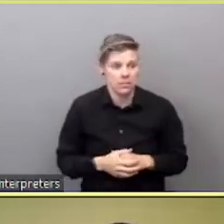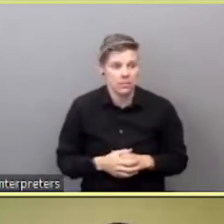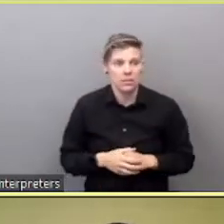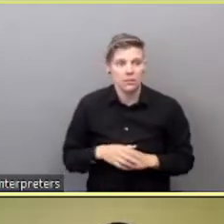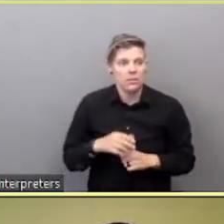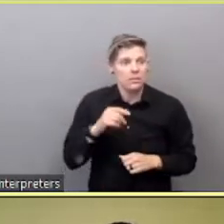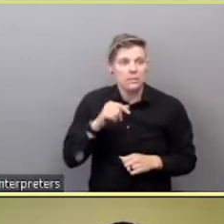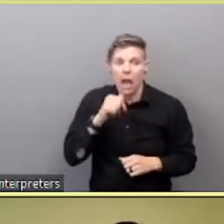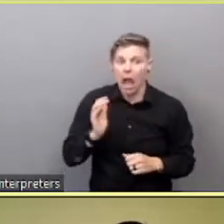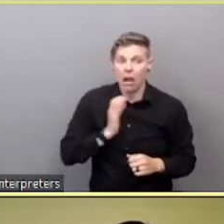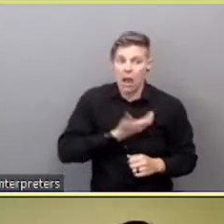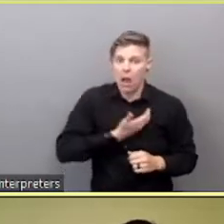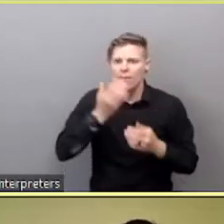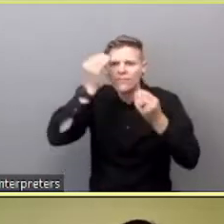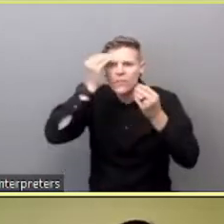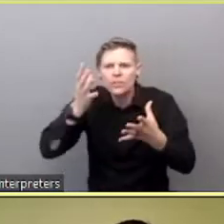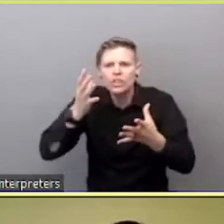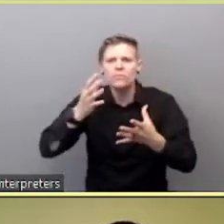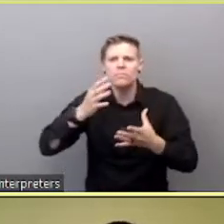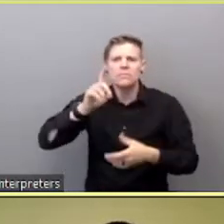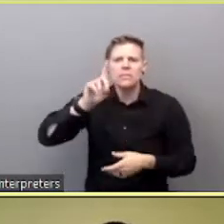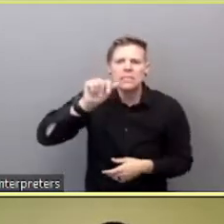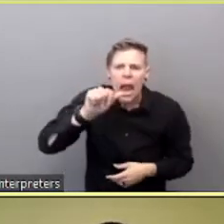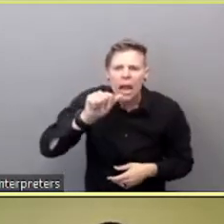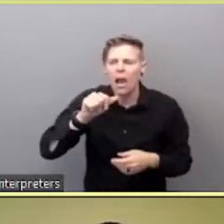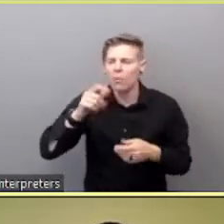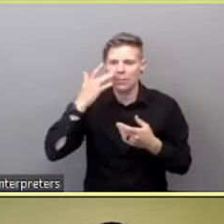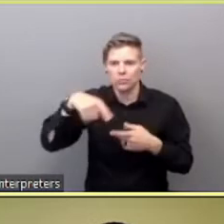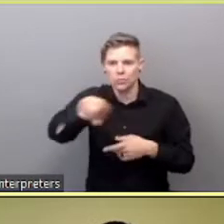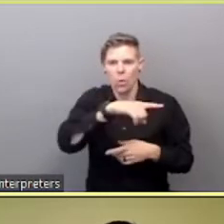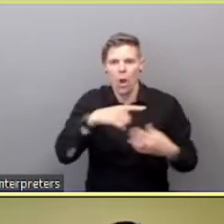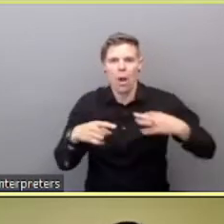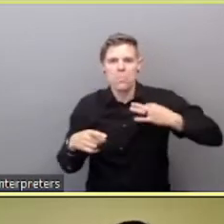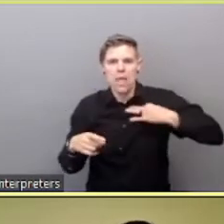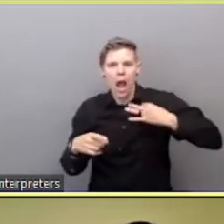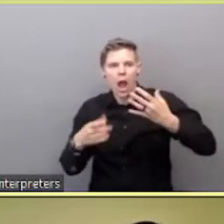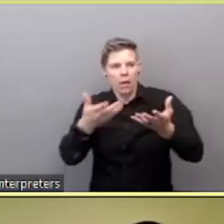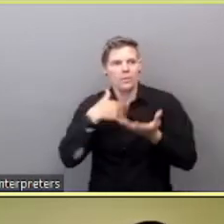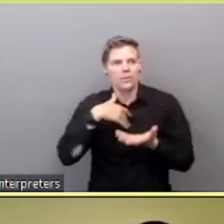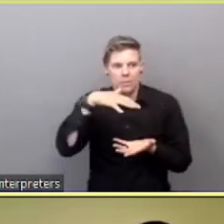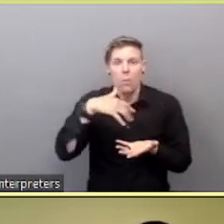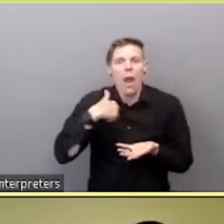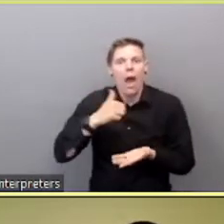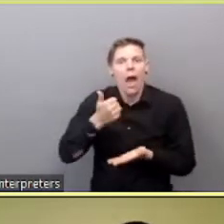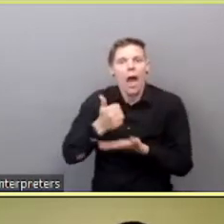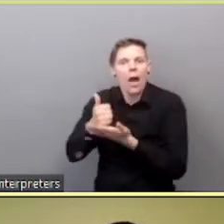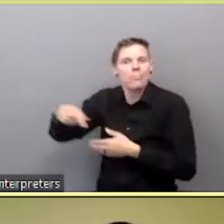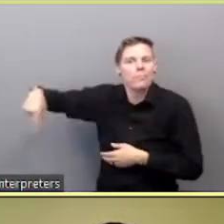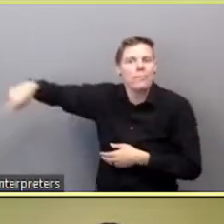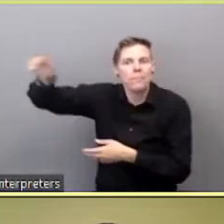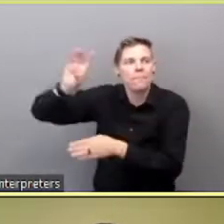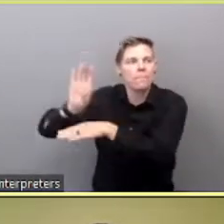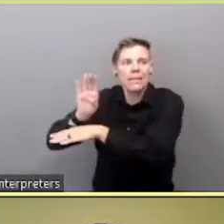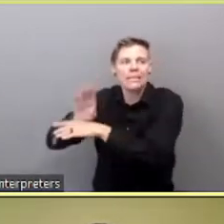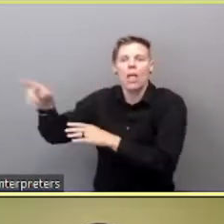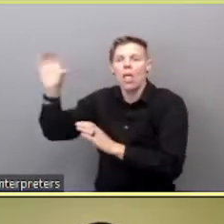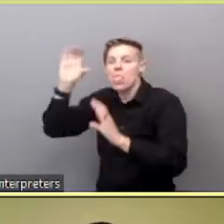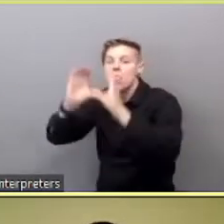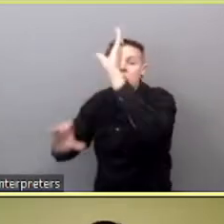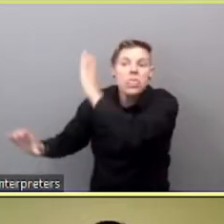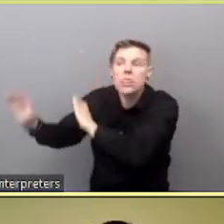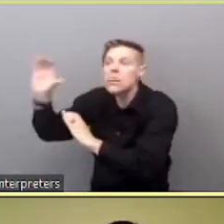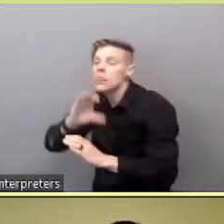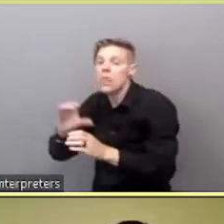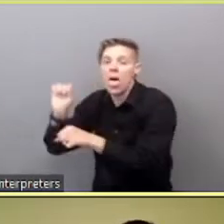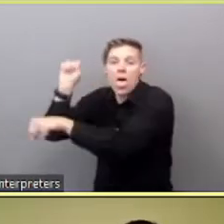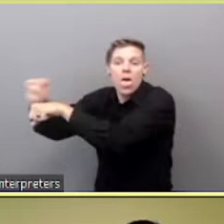also something that one less thing that employers have to worry about as they're ramping up, right, and really starting to